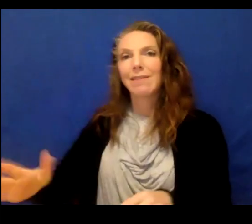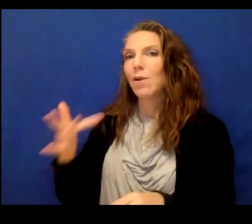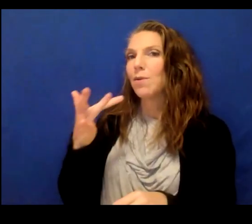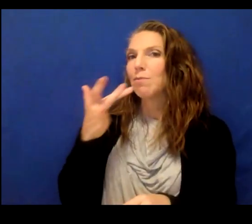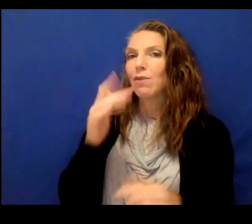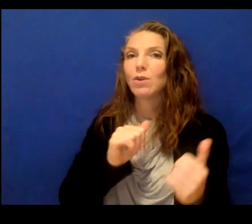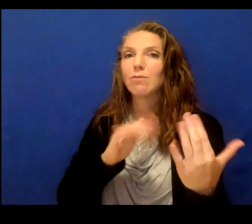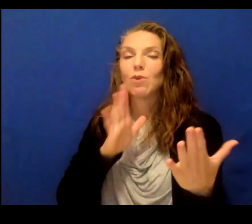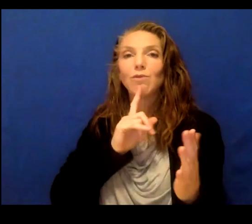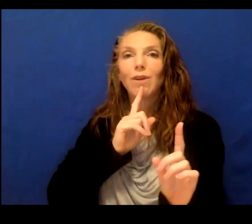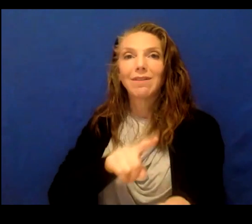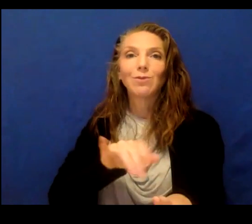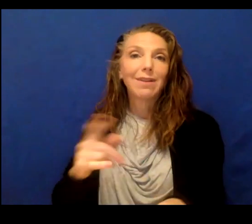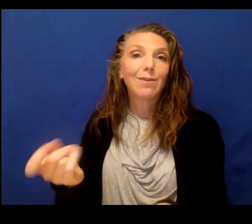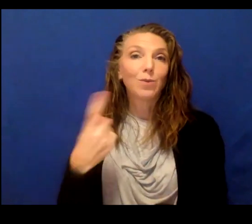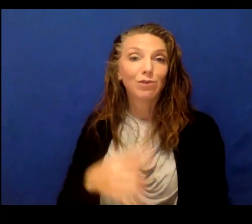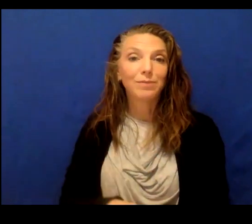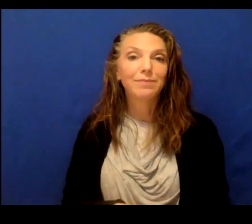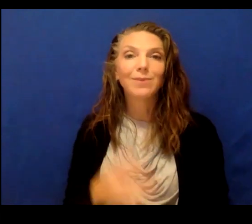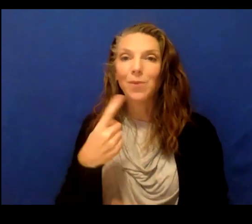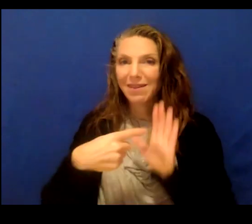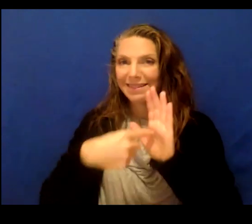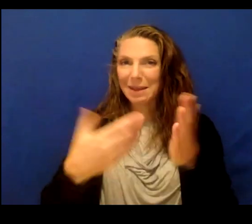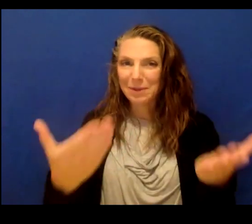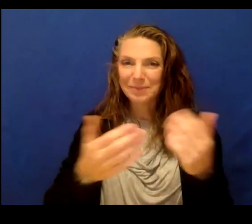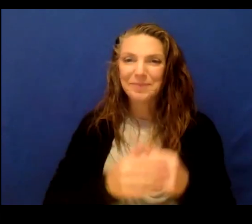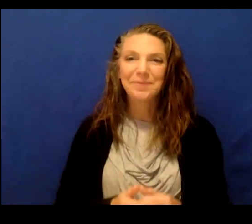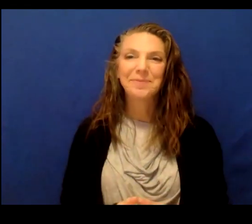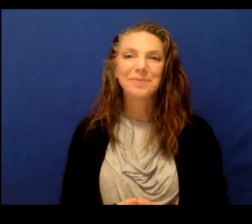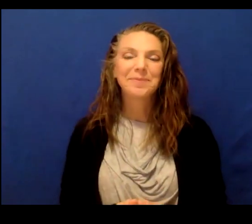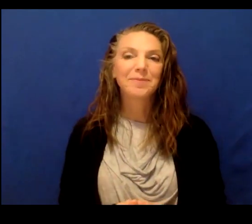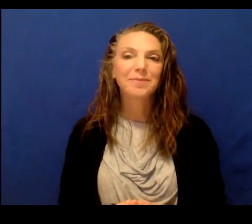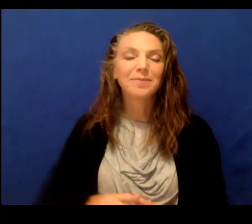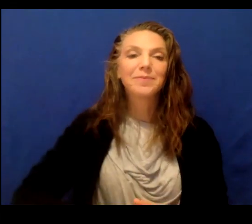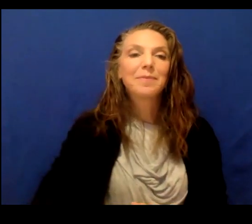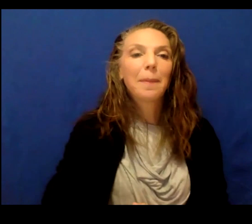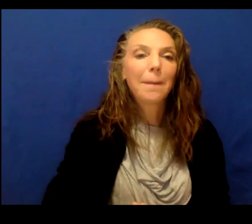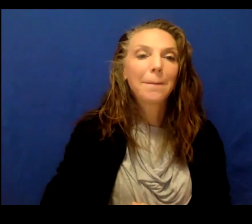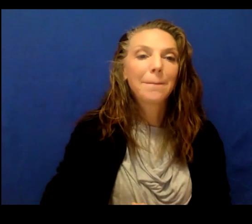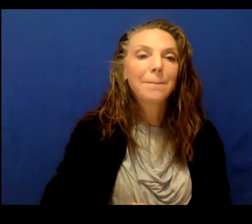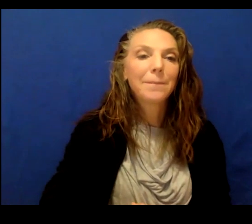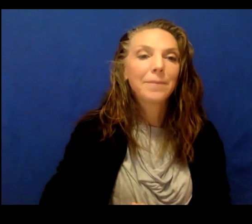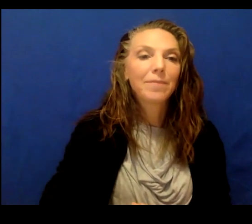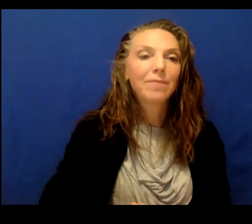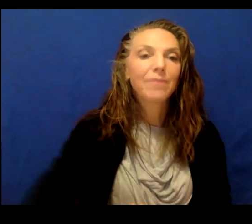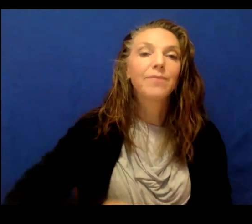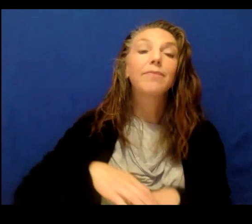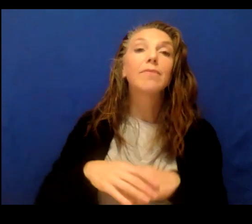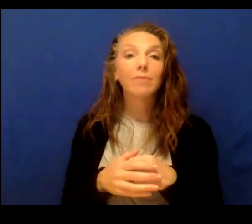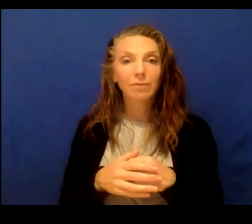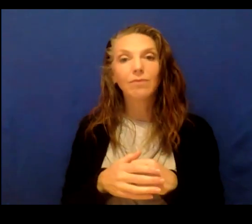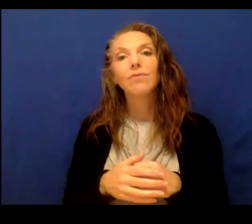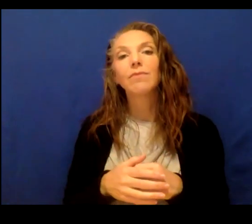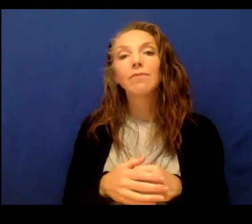that. And so here's an example on this next slide of what this might look like. And you see here on